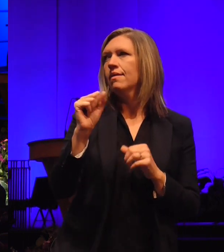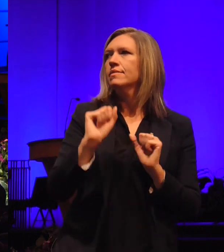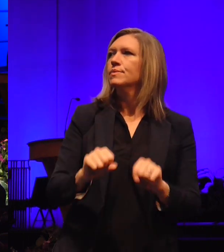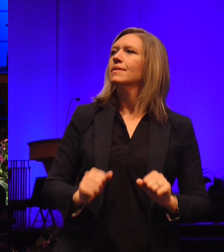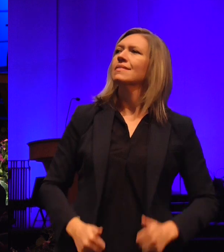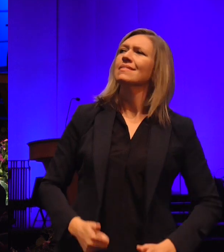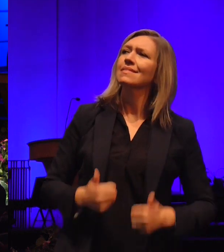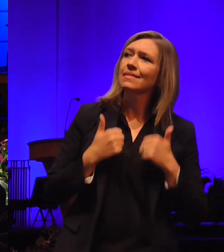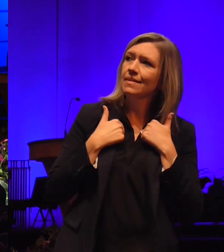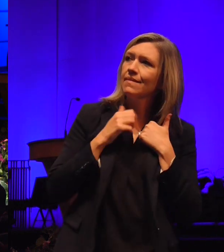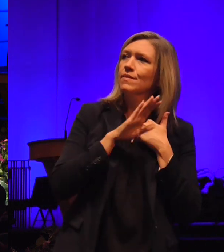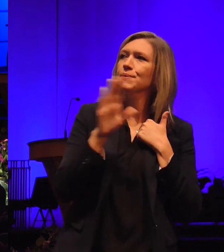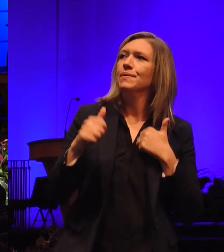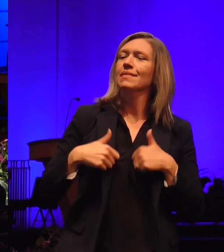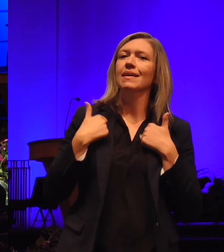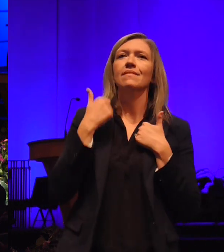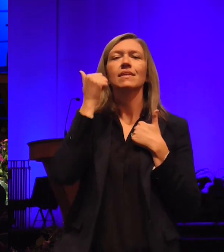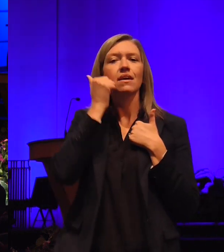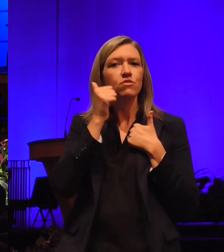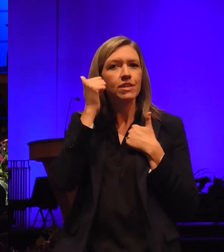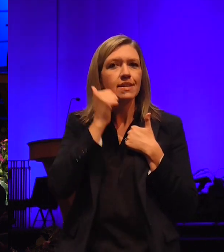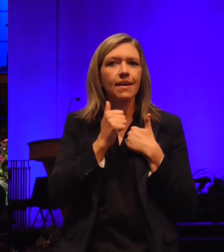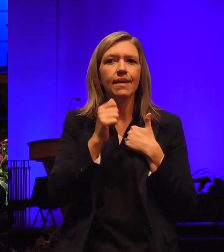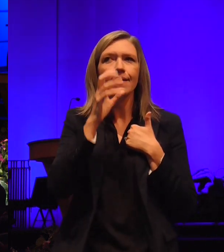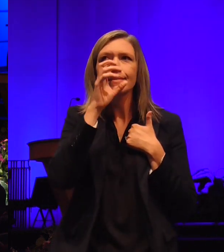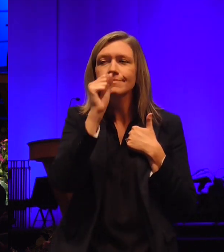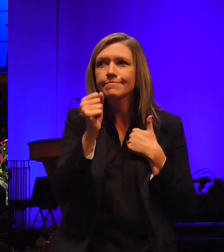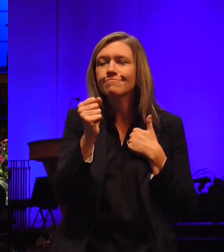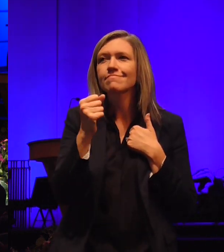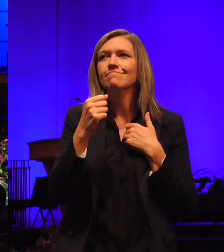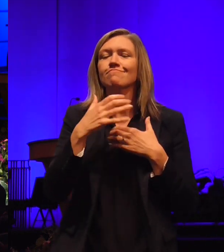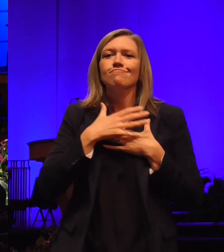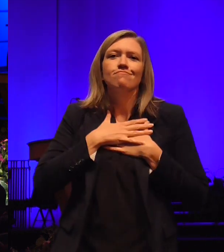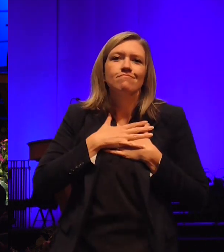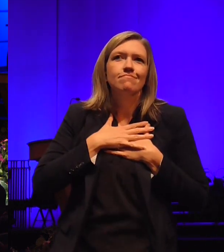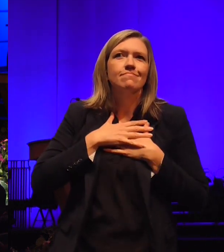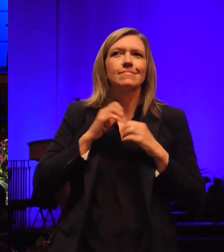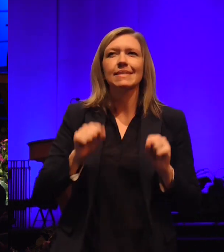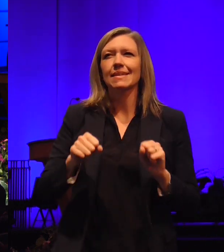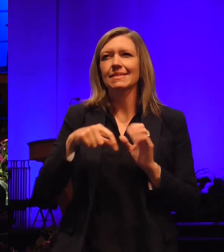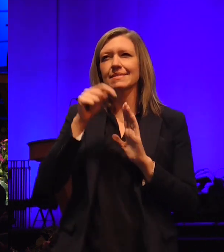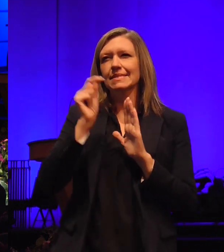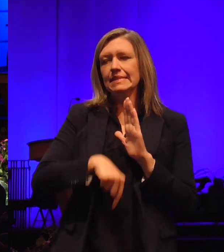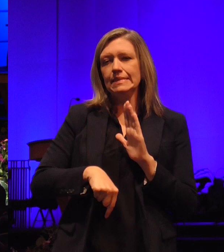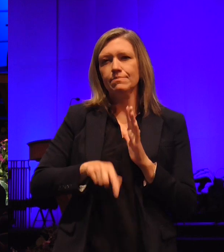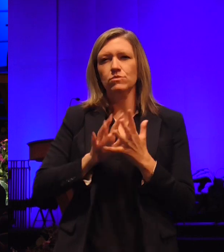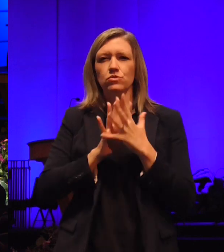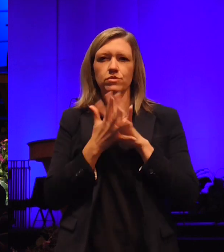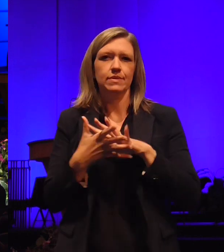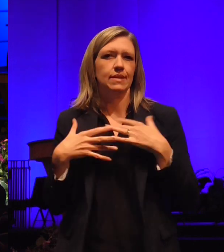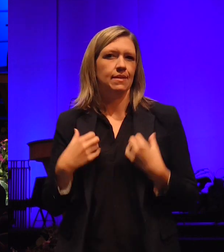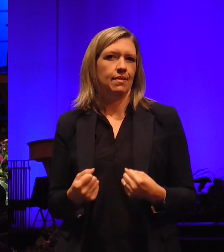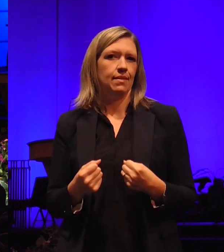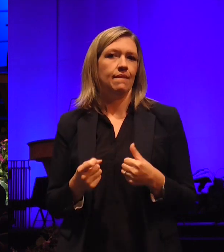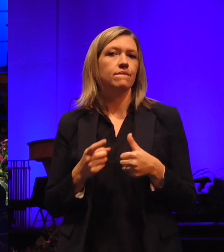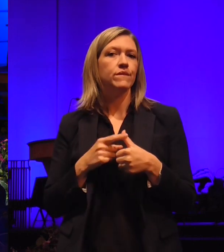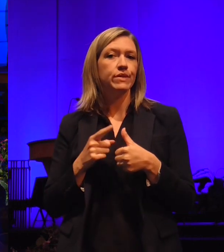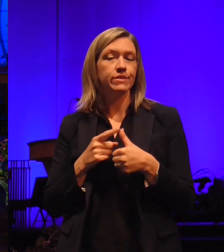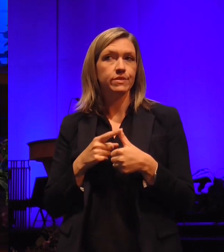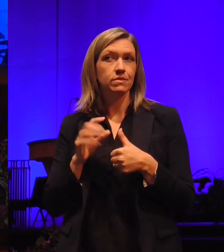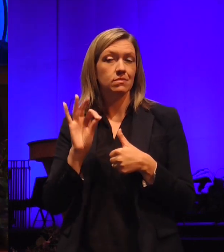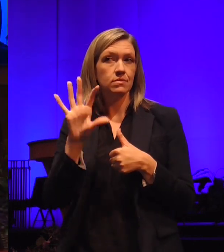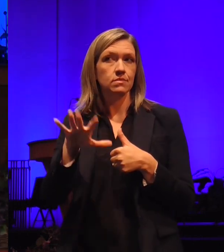life with everyday wonder and experience deep and transformational healing. And the first awe